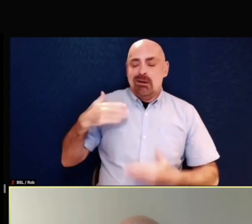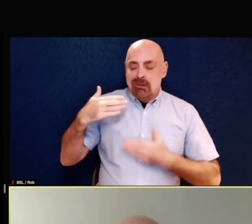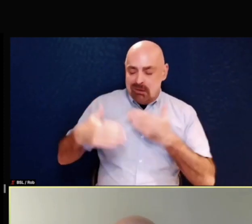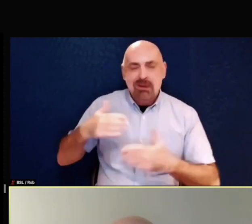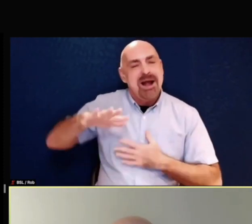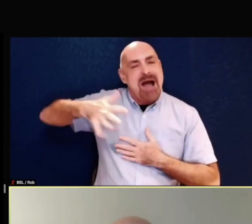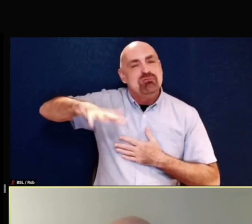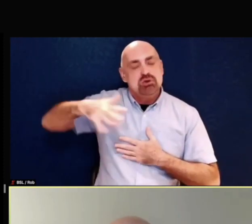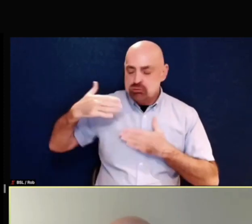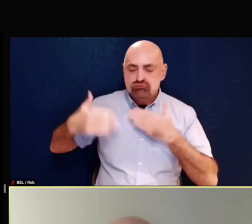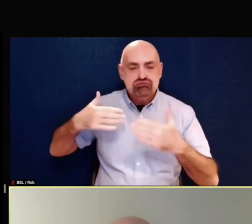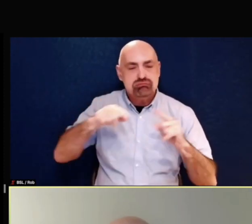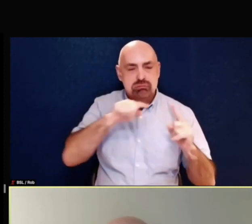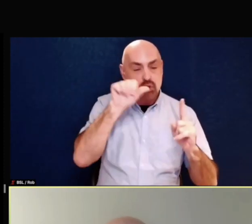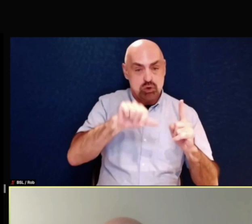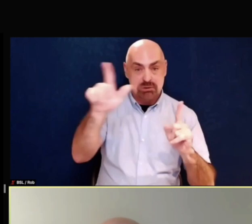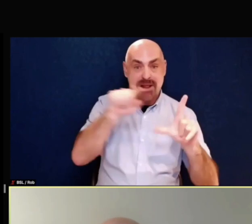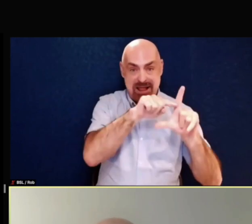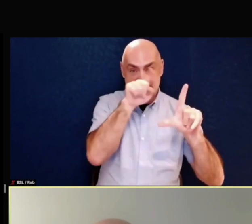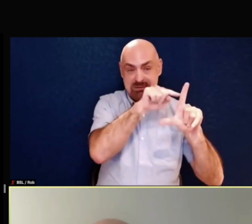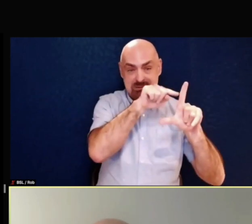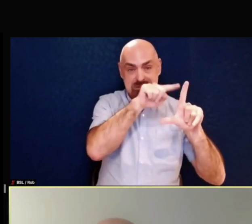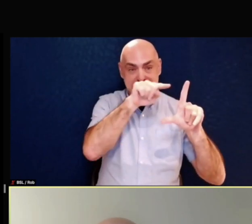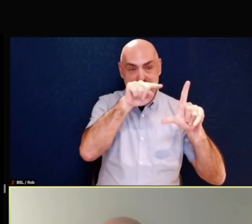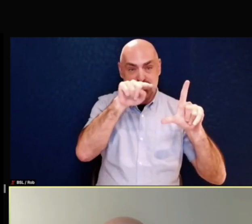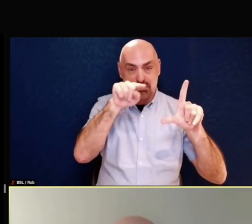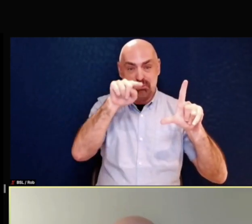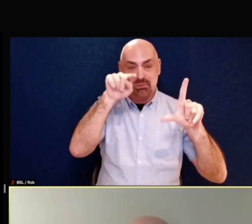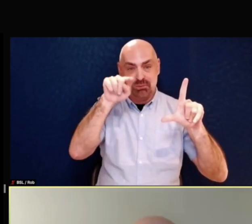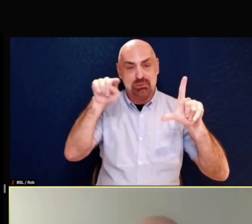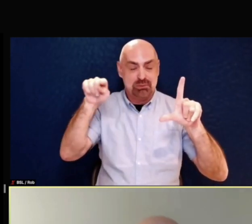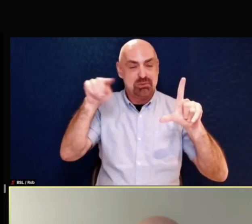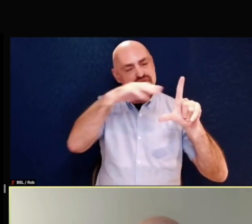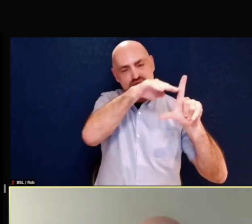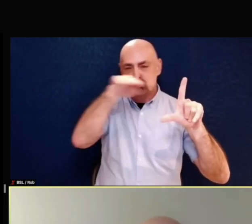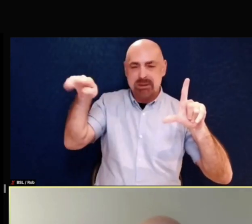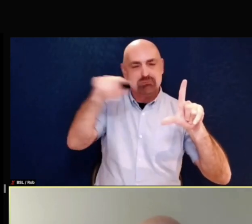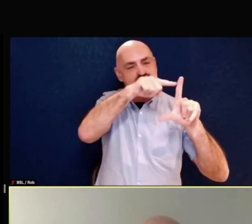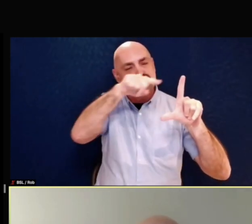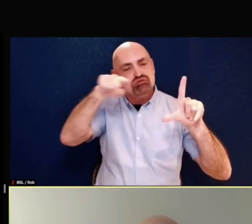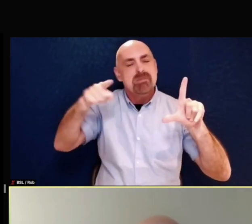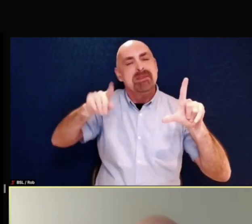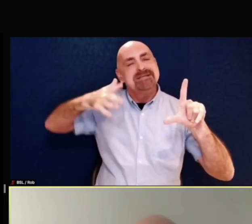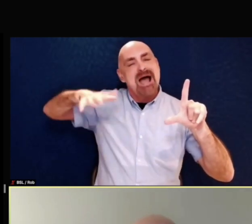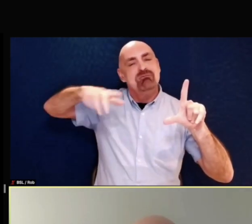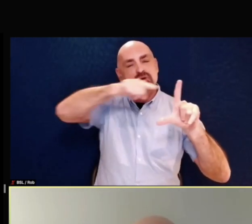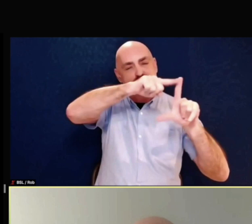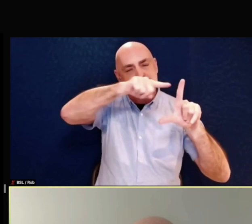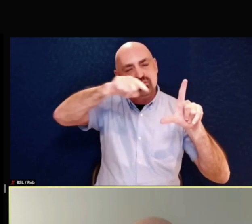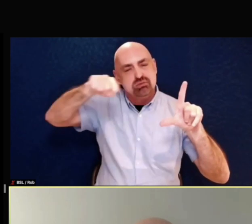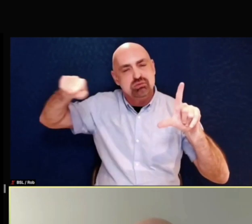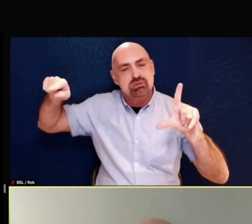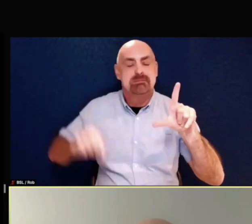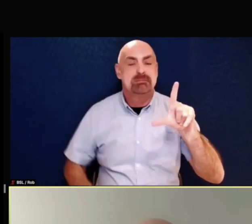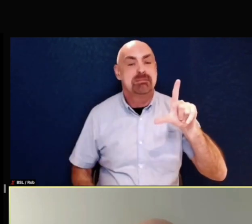average, it will move across from the left-hand side in the middle all the way along on a more or less straight line if it's staying average with all of its peers.